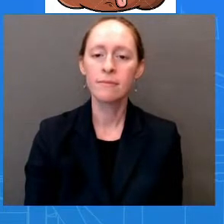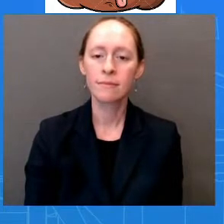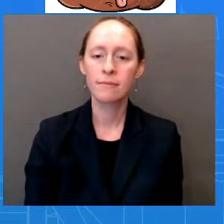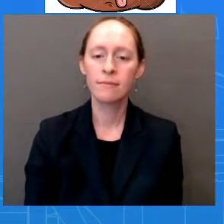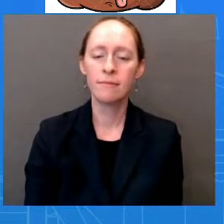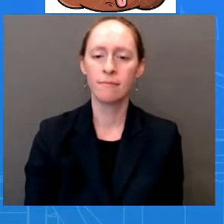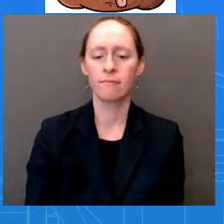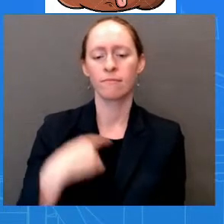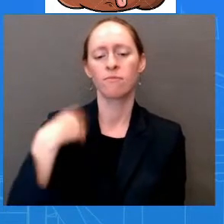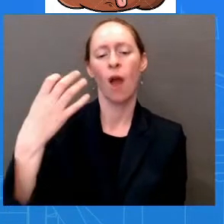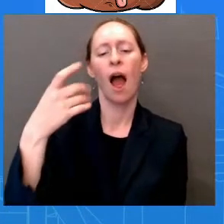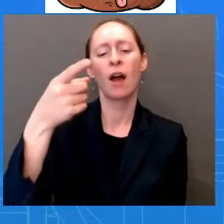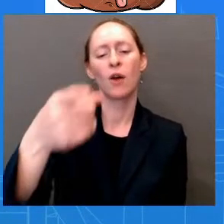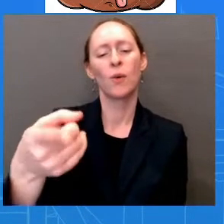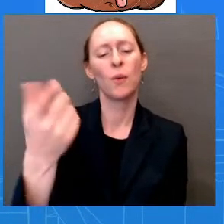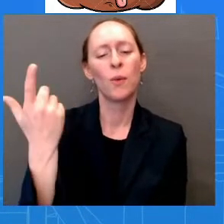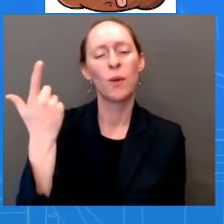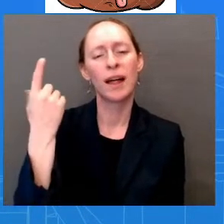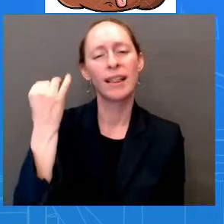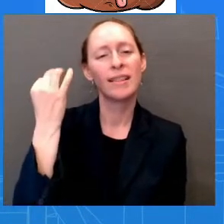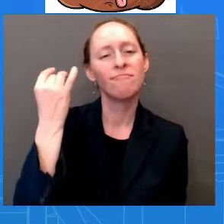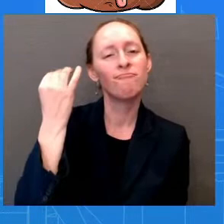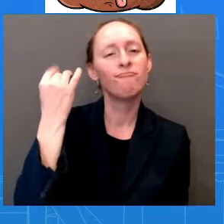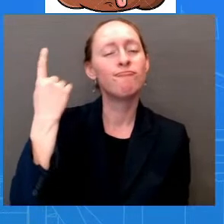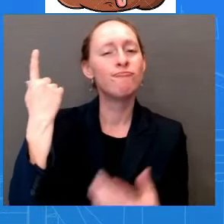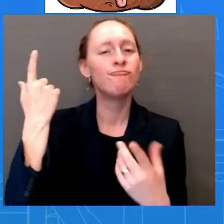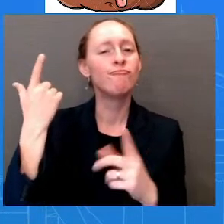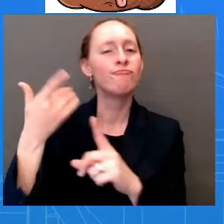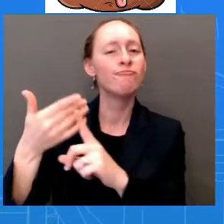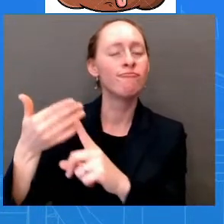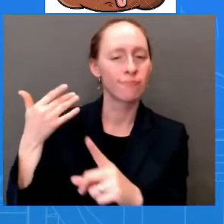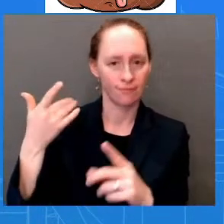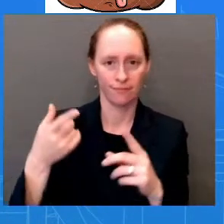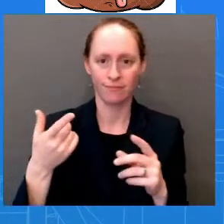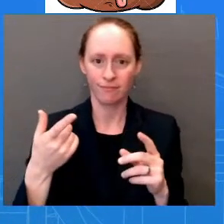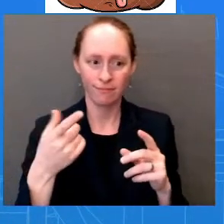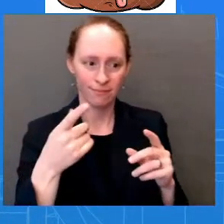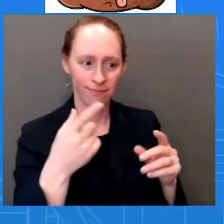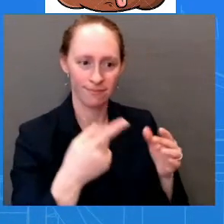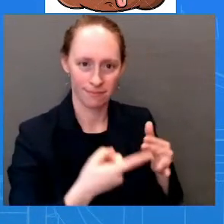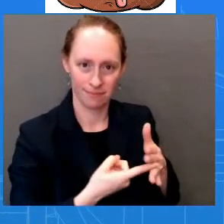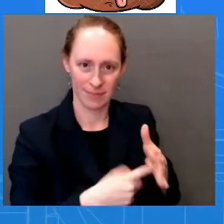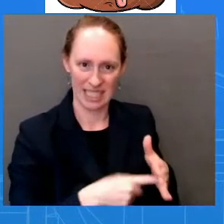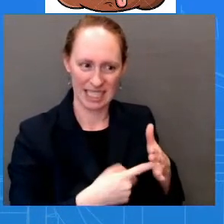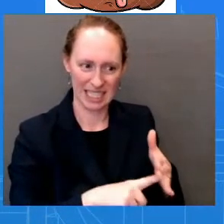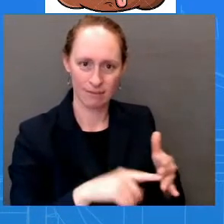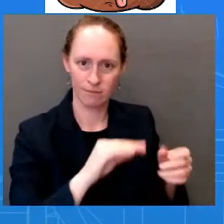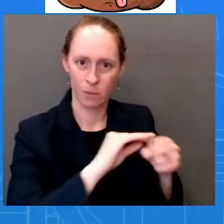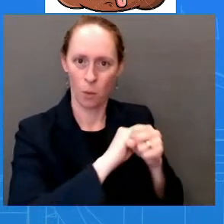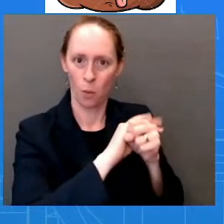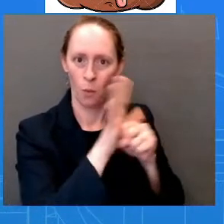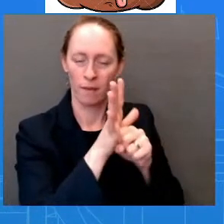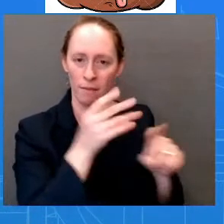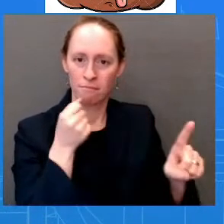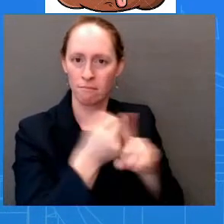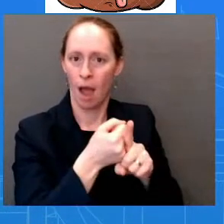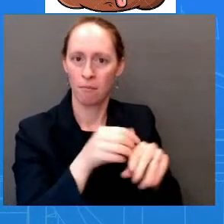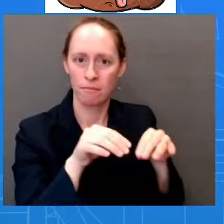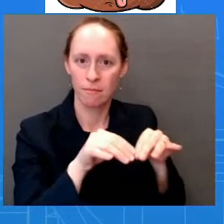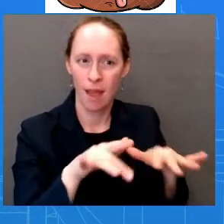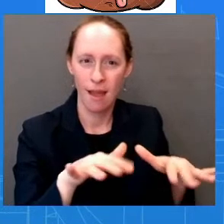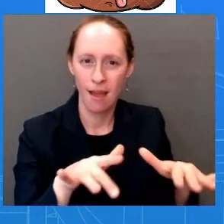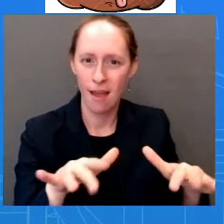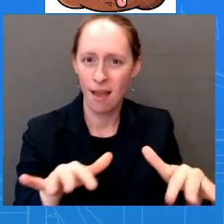early days of this pandemic and the mixed messages that were coming out of, this White House, and how that affected people's